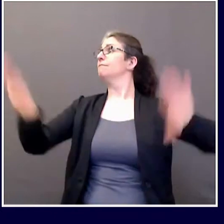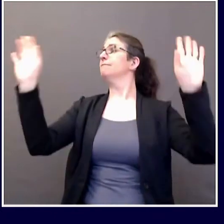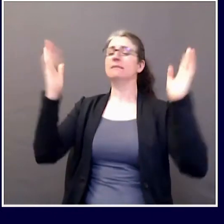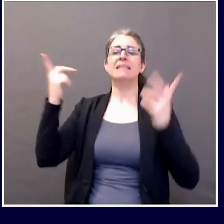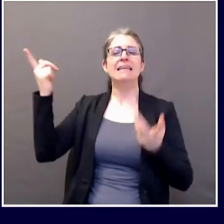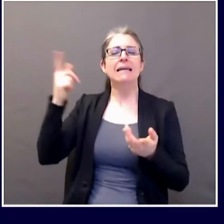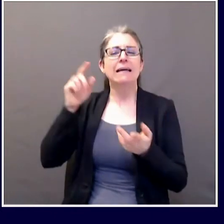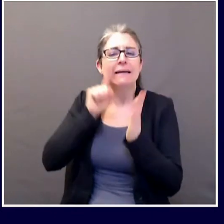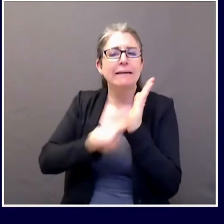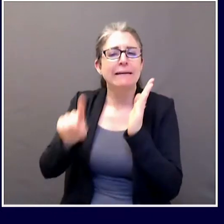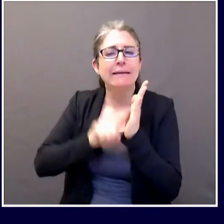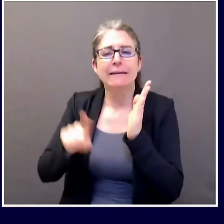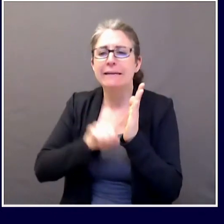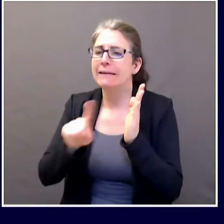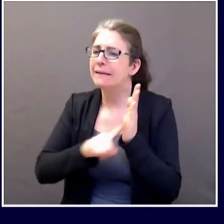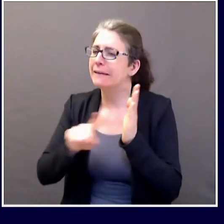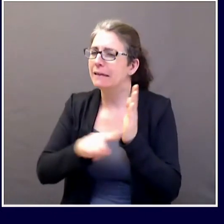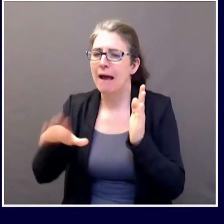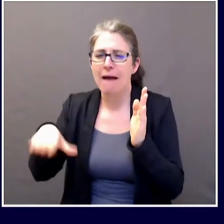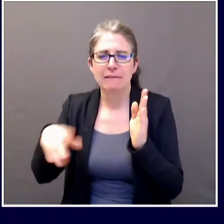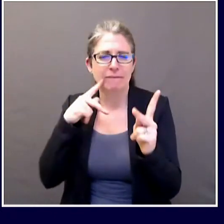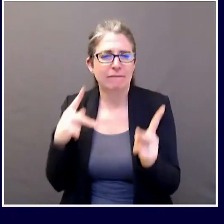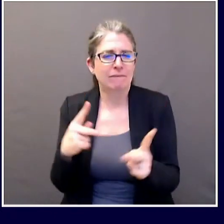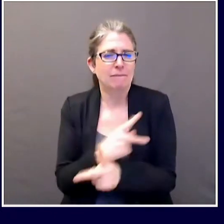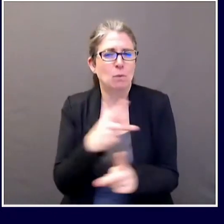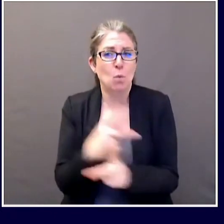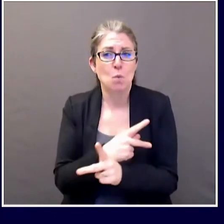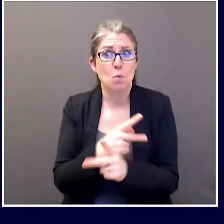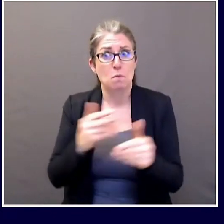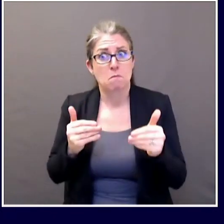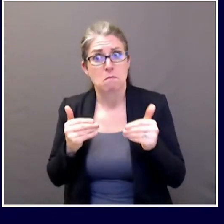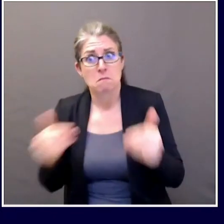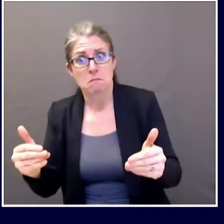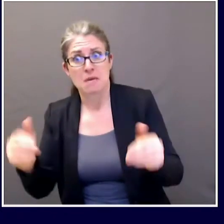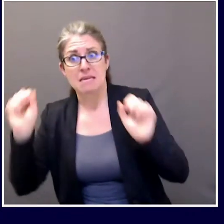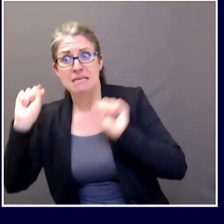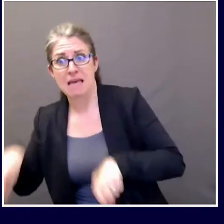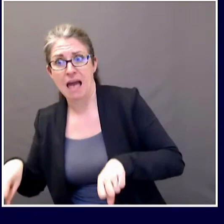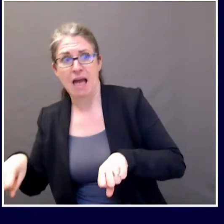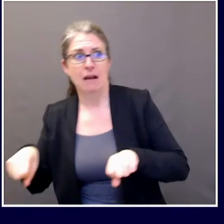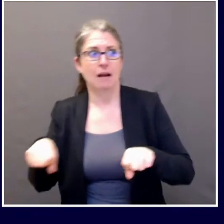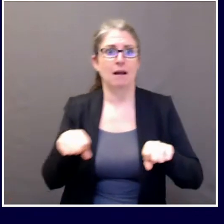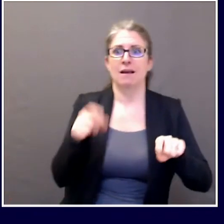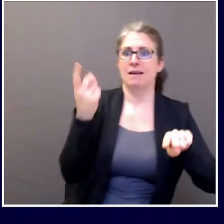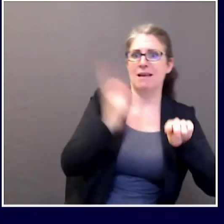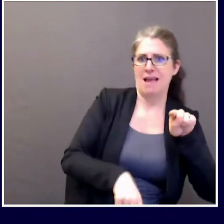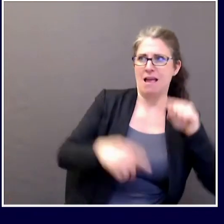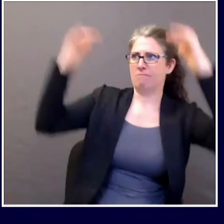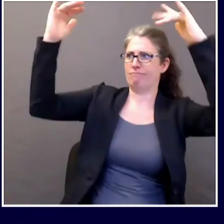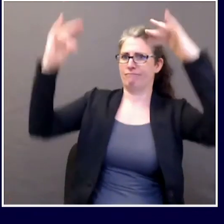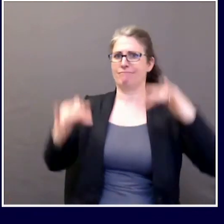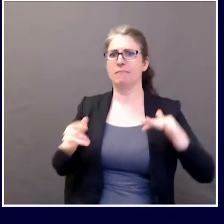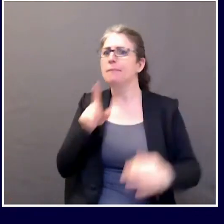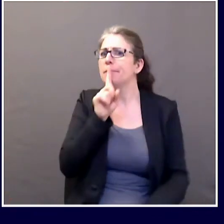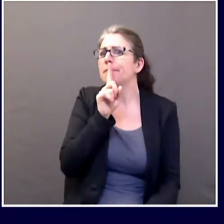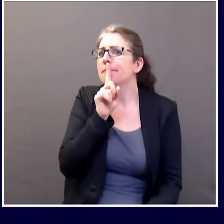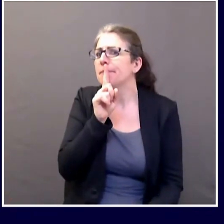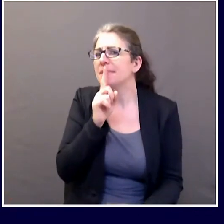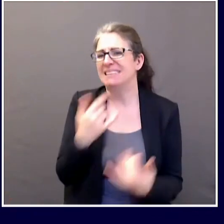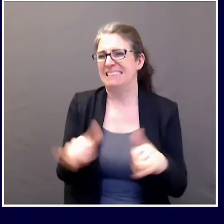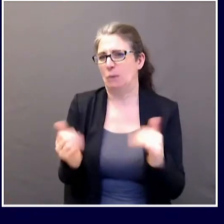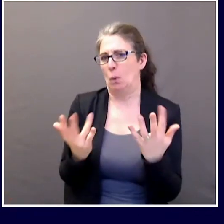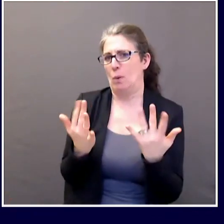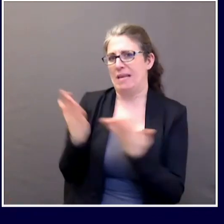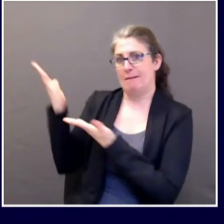other states are undertaking the same analysis, looking at what the federal CDC as well as federal CMS Centers for Medicare